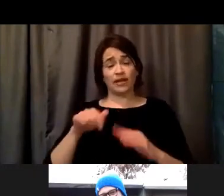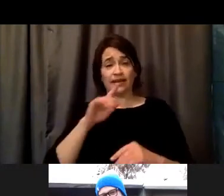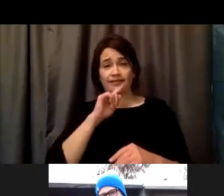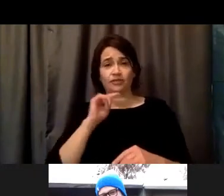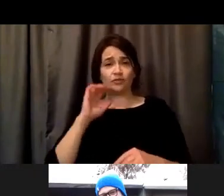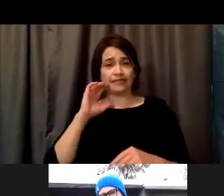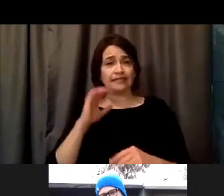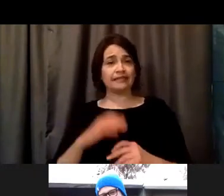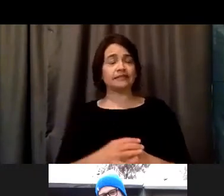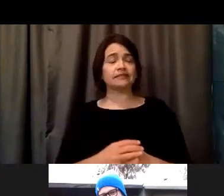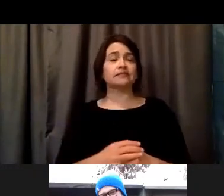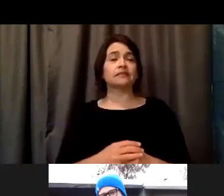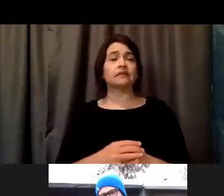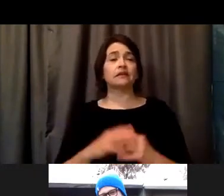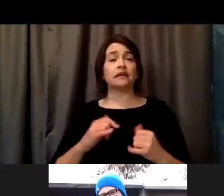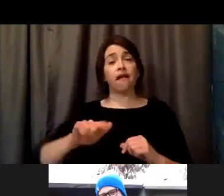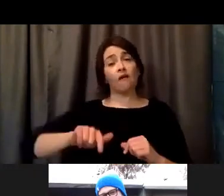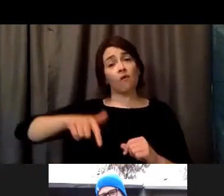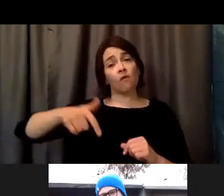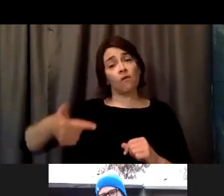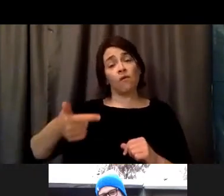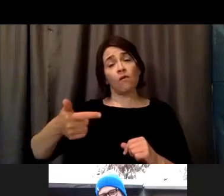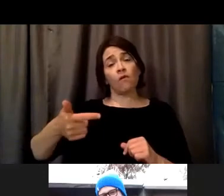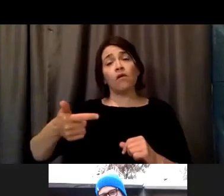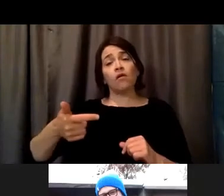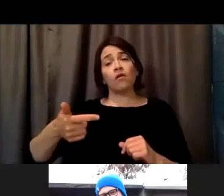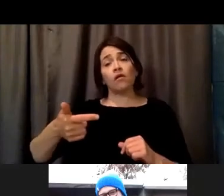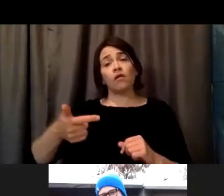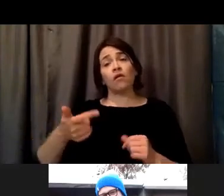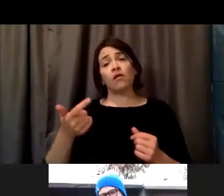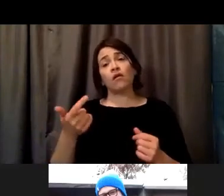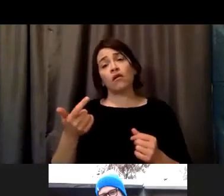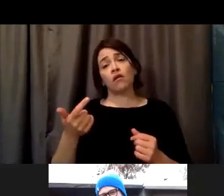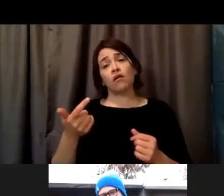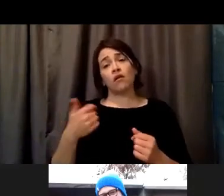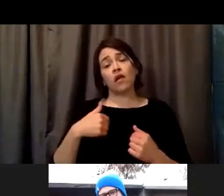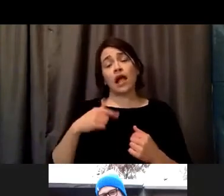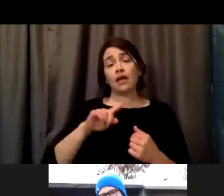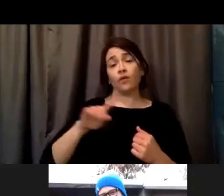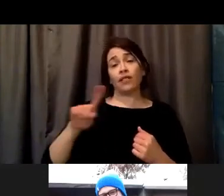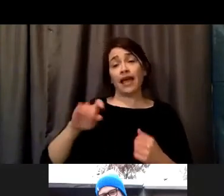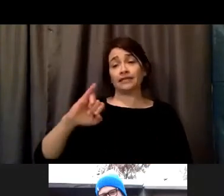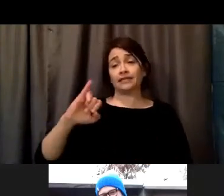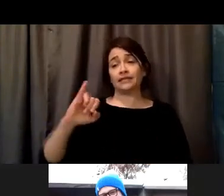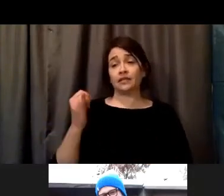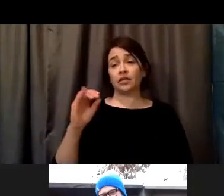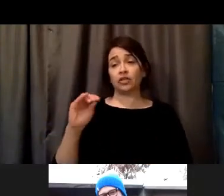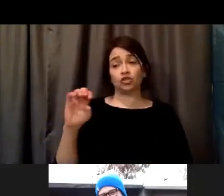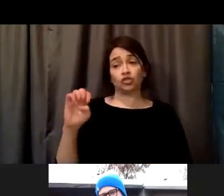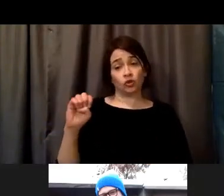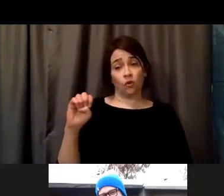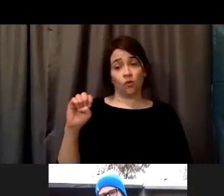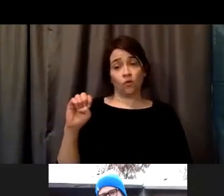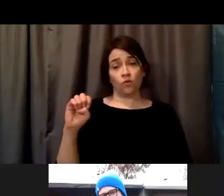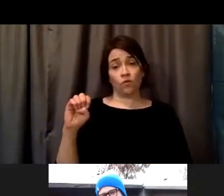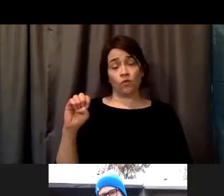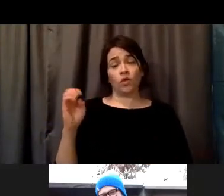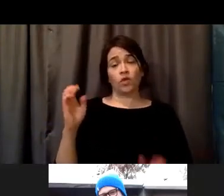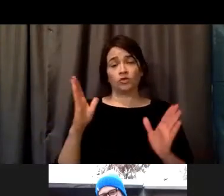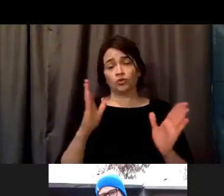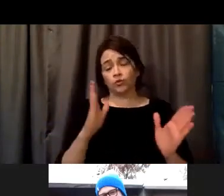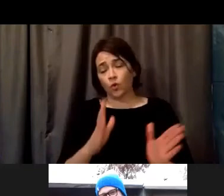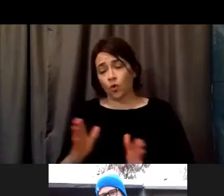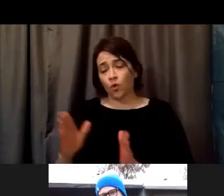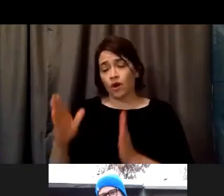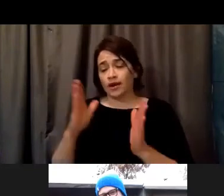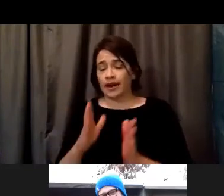point, turn it over to questions from the audience, and maybe I'd ask my colleague Joe to help me kind of organize and field some of those